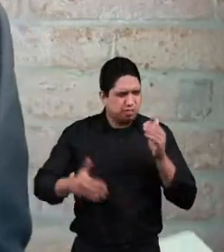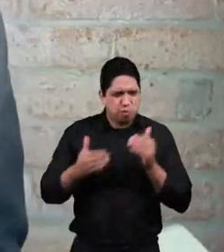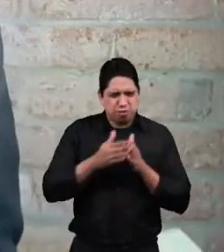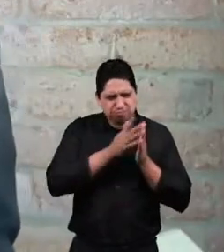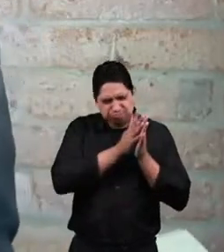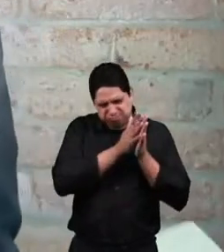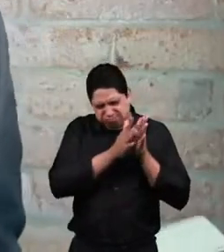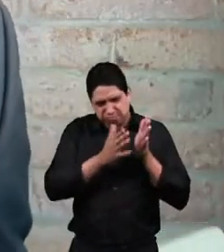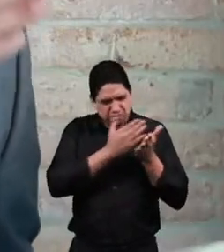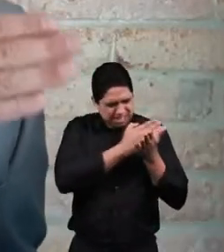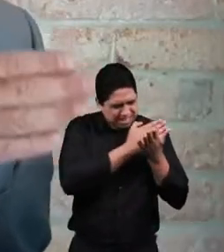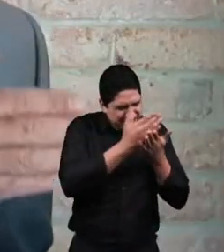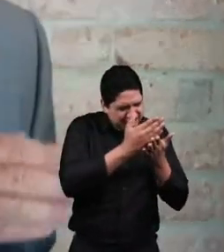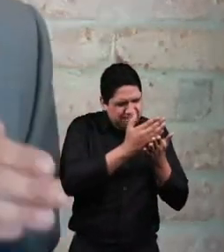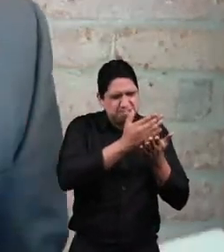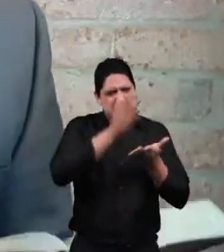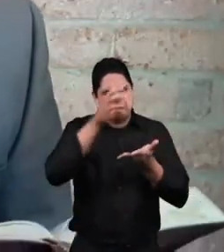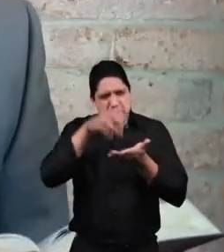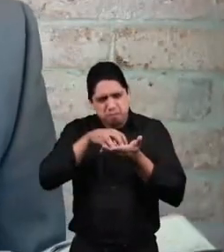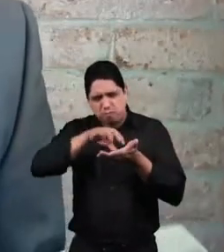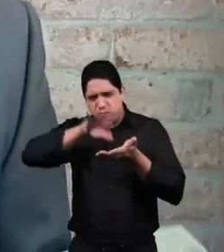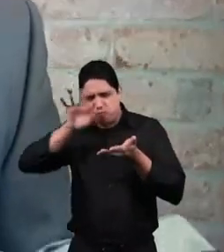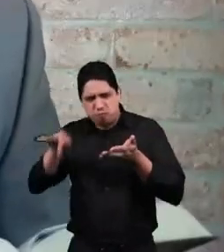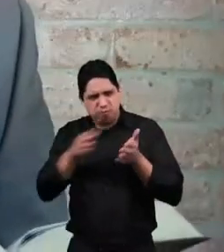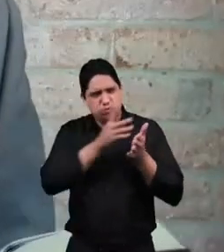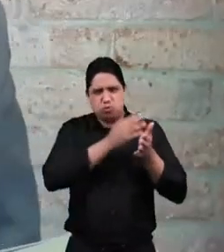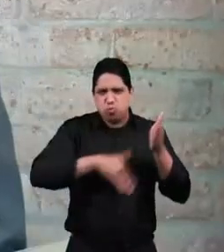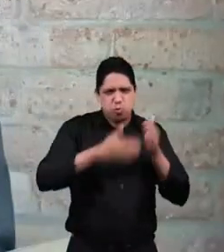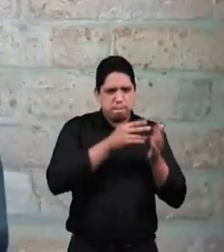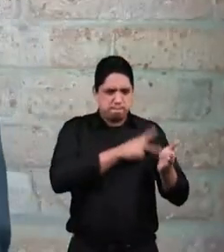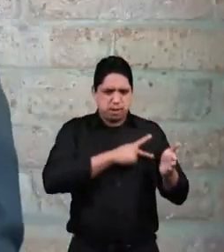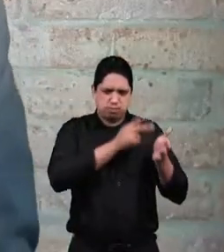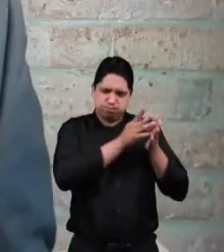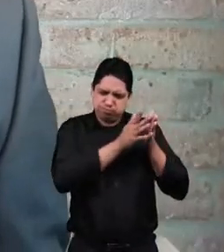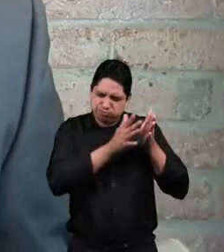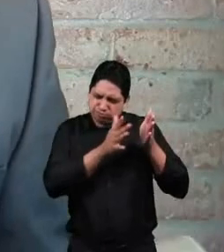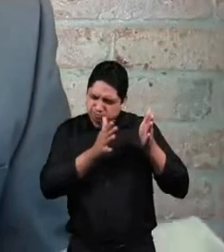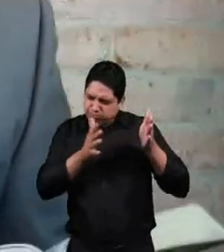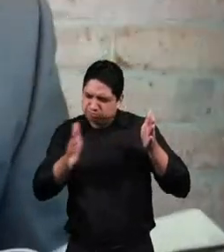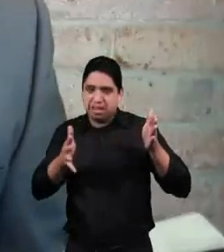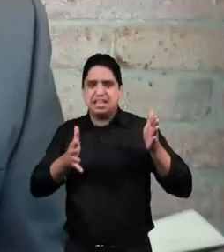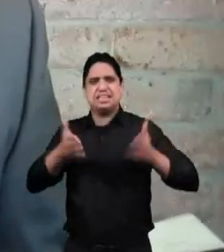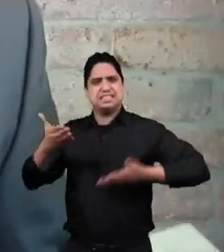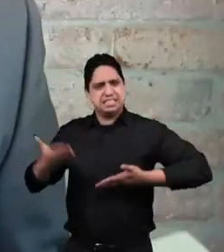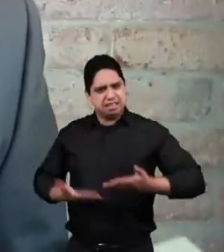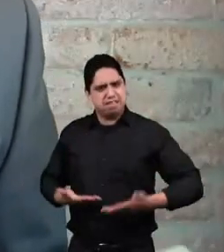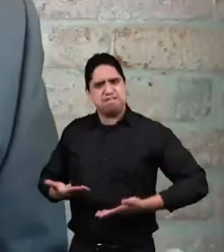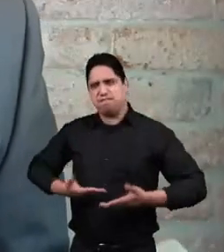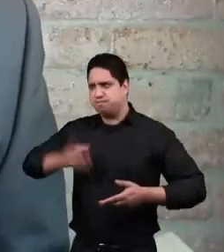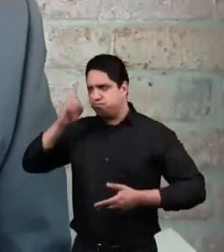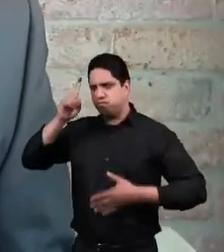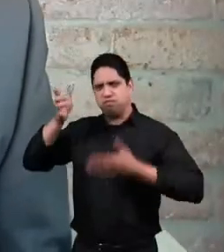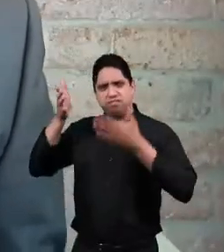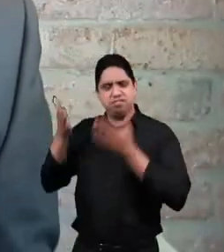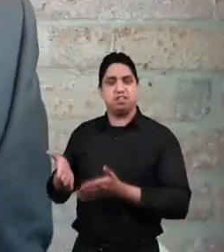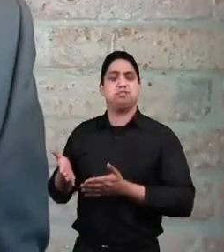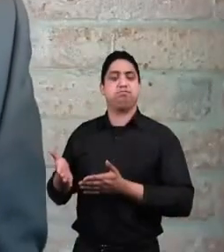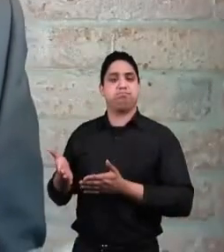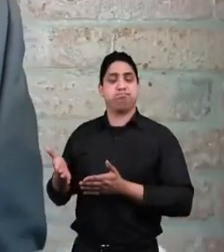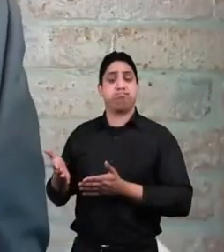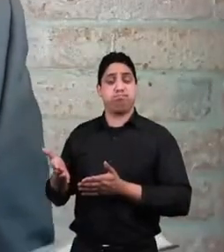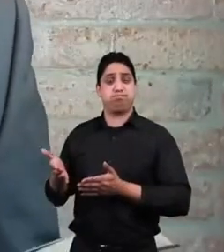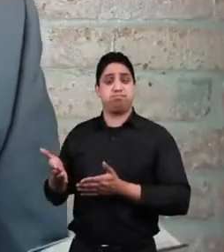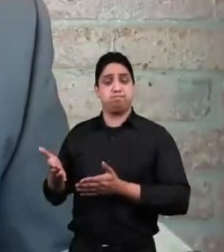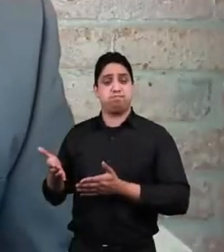is not what the career is. Career has a beginning, a middle, and an end. A career has